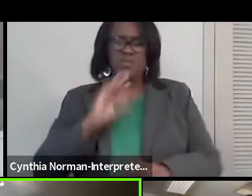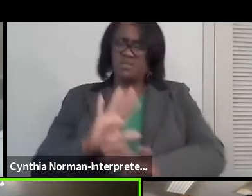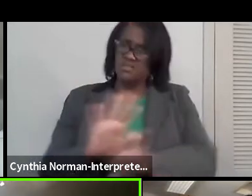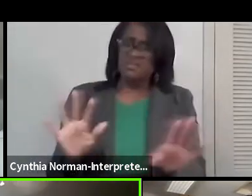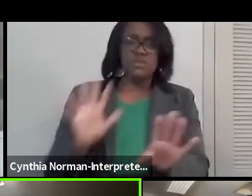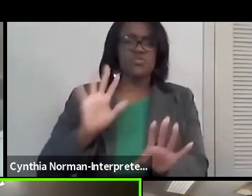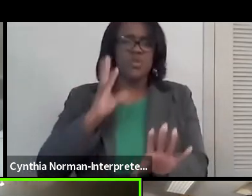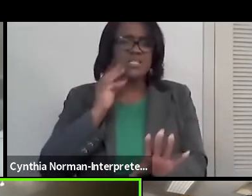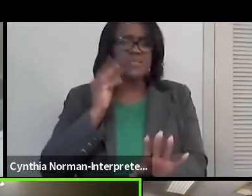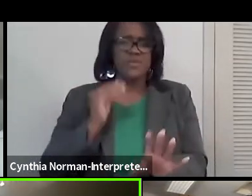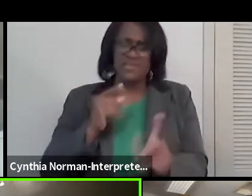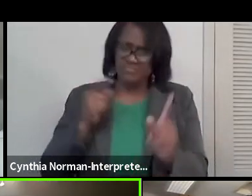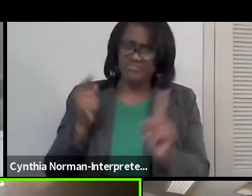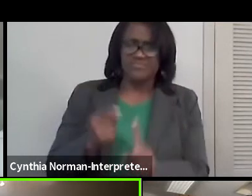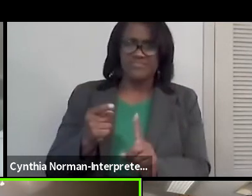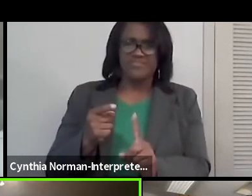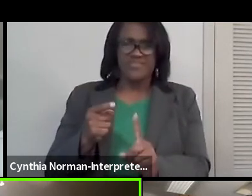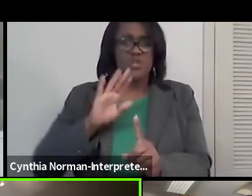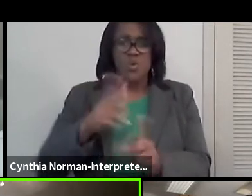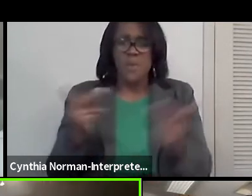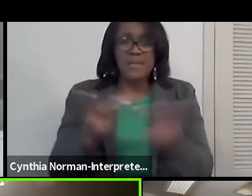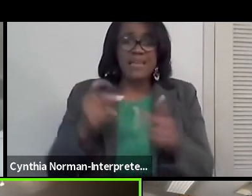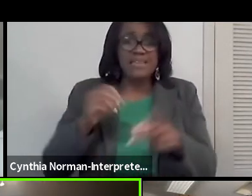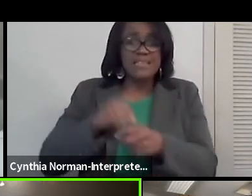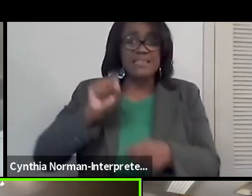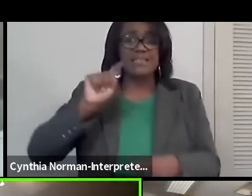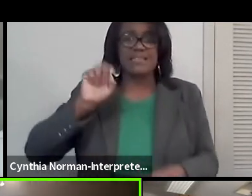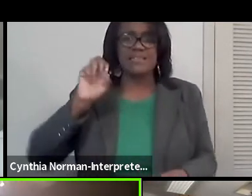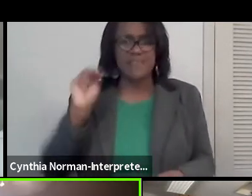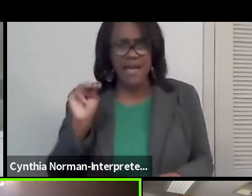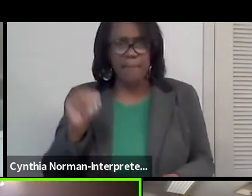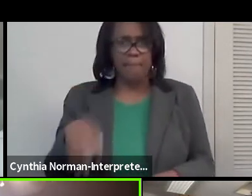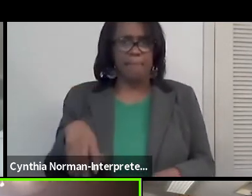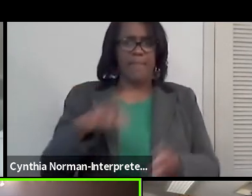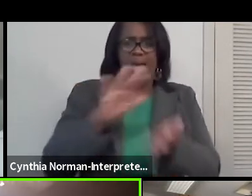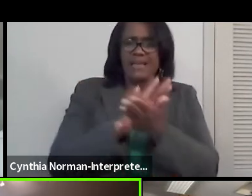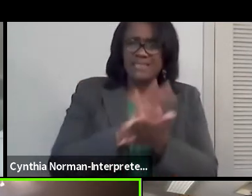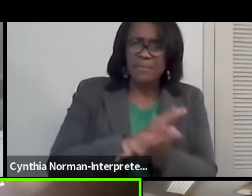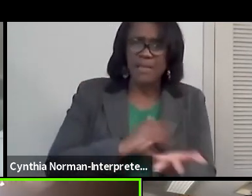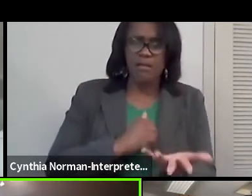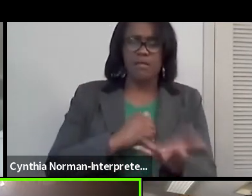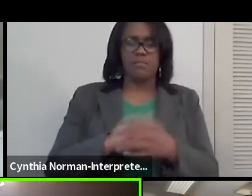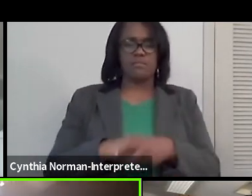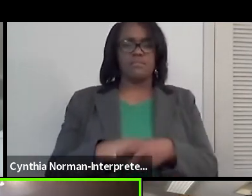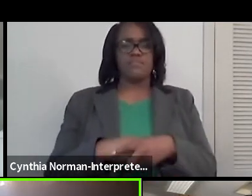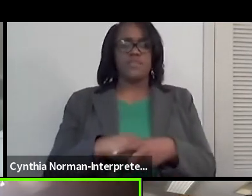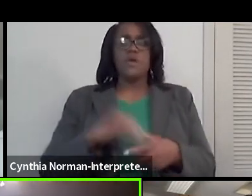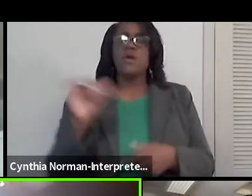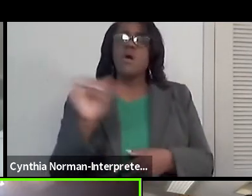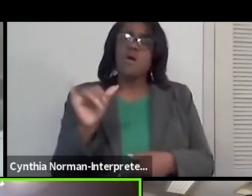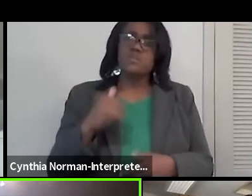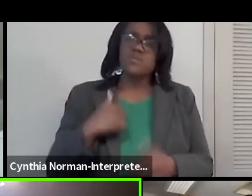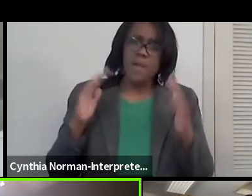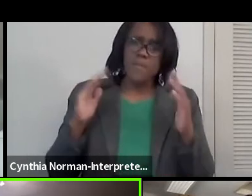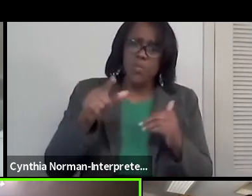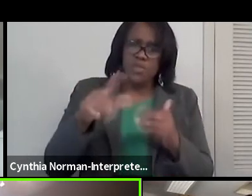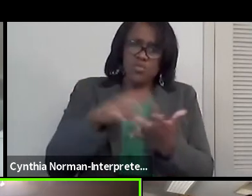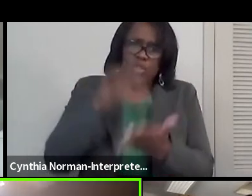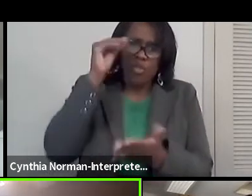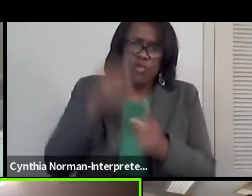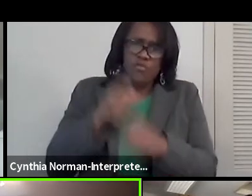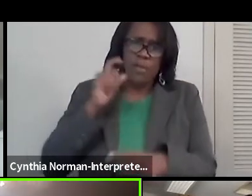general, whether that's the workplace, whether that's in academia. And then on top of that, what I'm hoping you can get out of